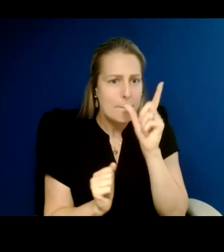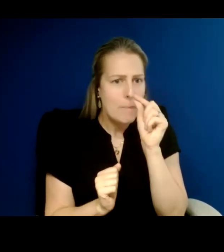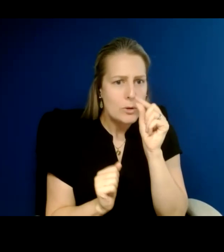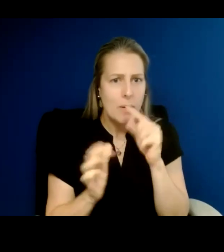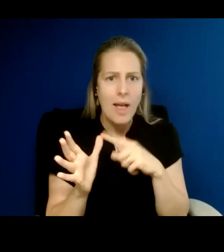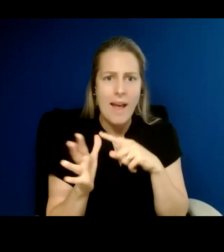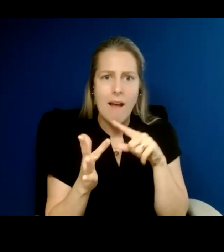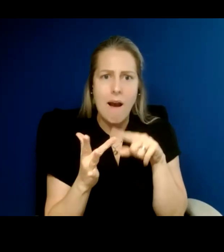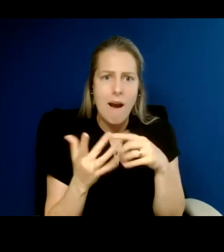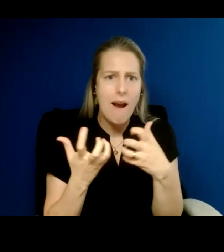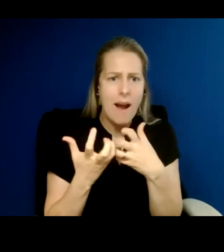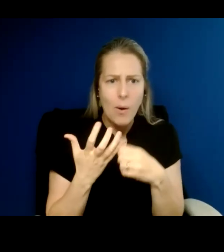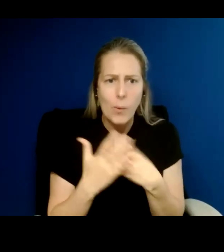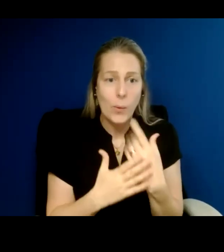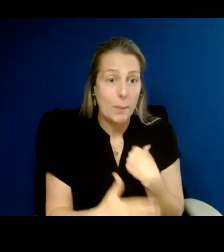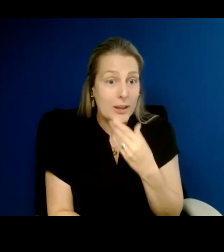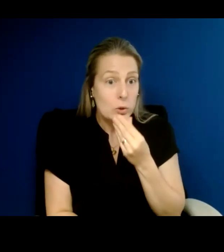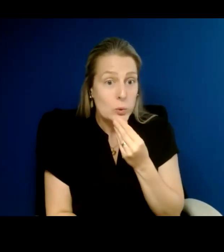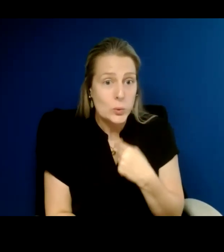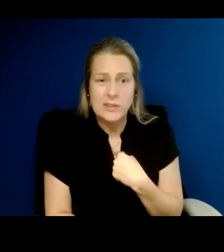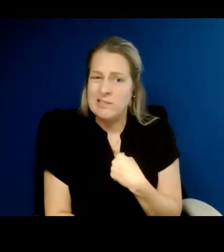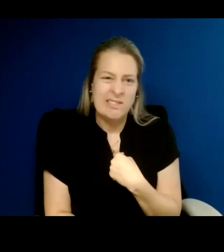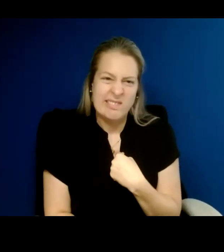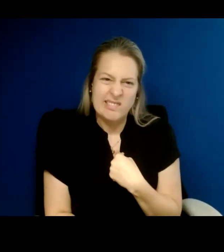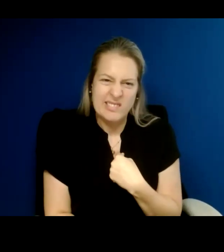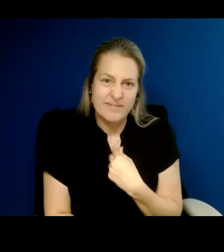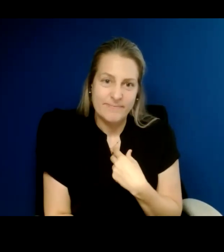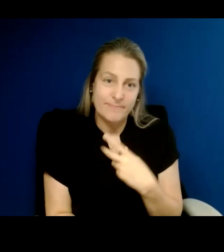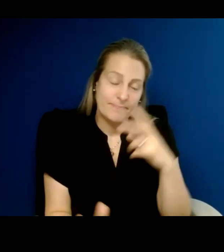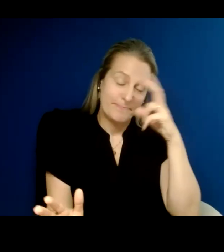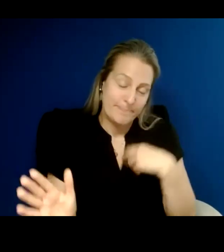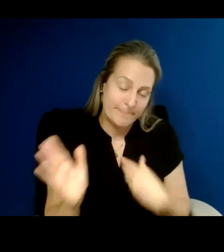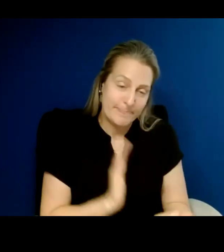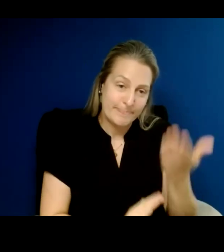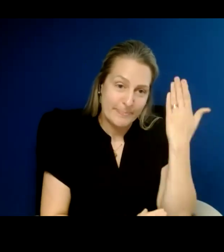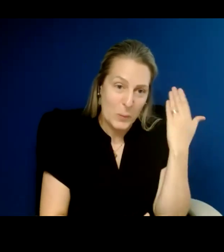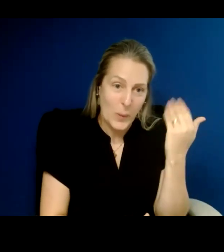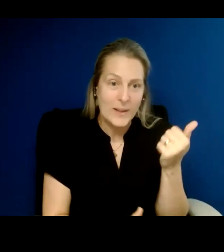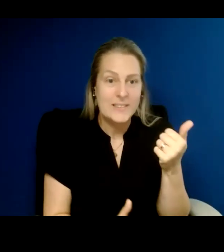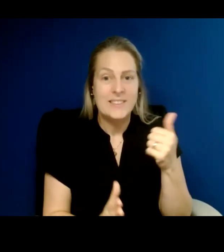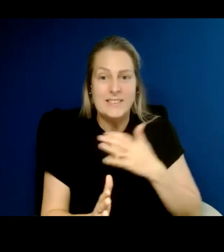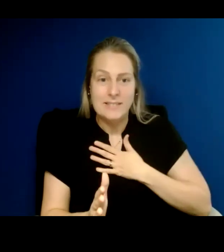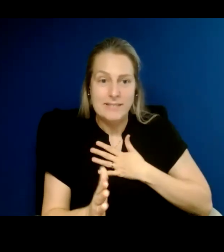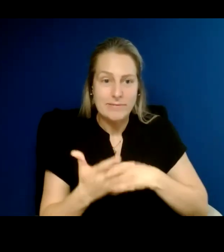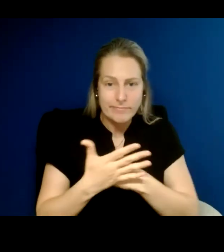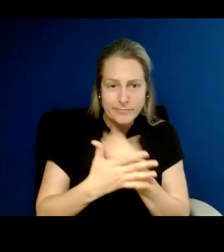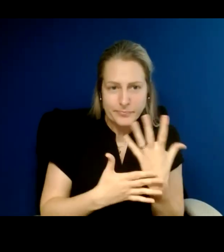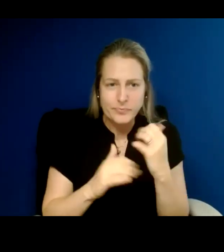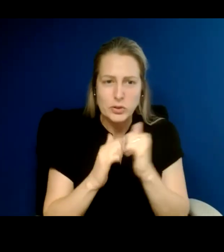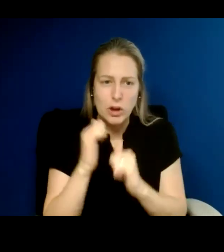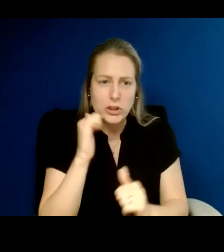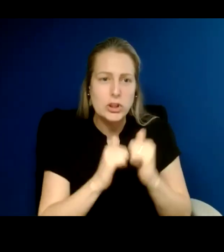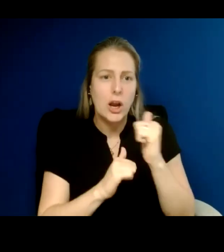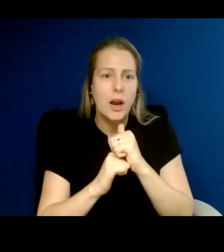all. I'm kind of old school in terms of developing or structuring or any part of